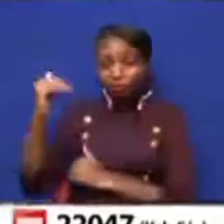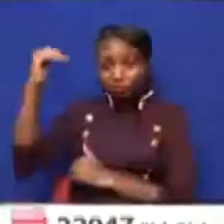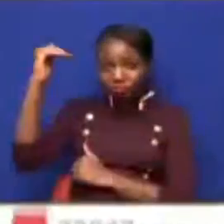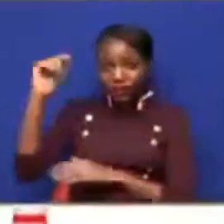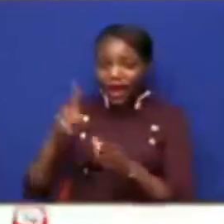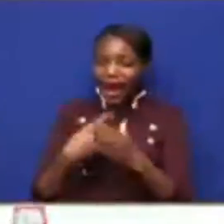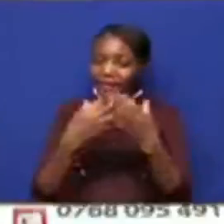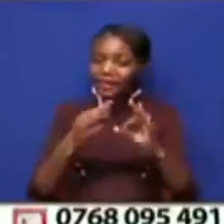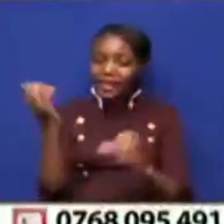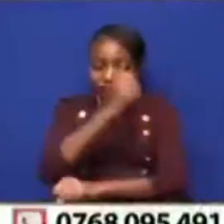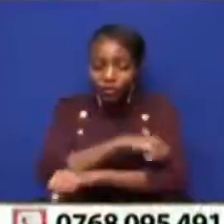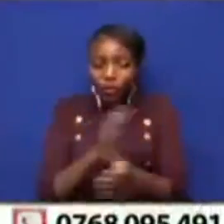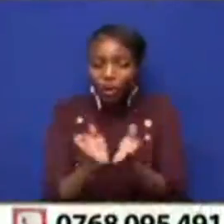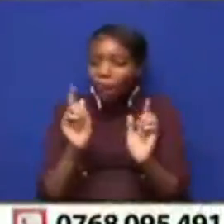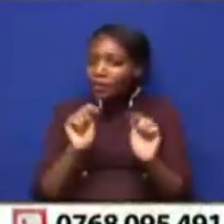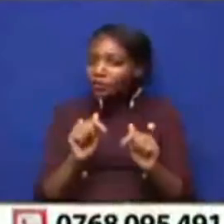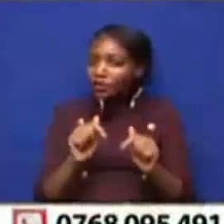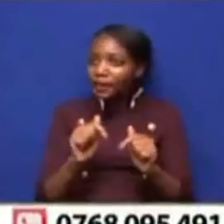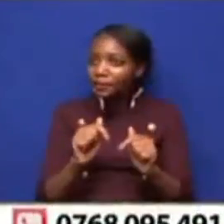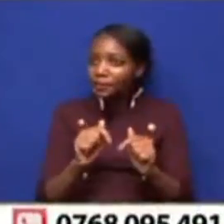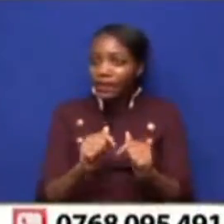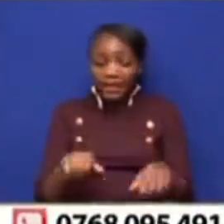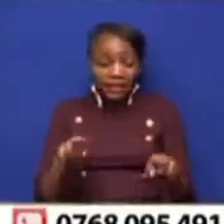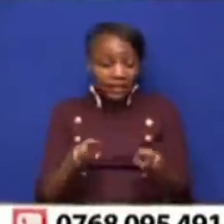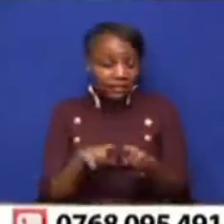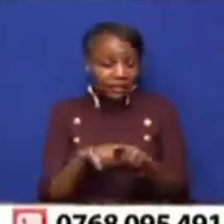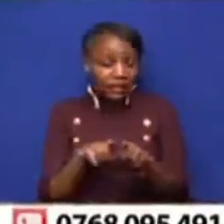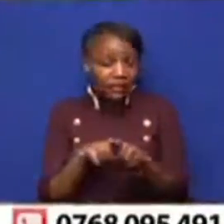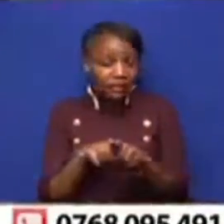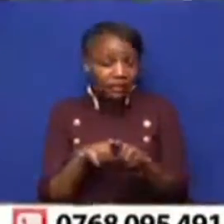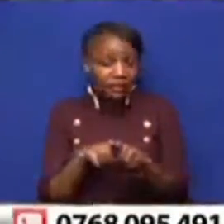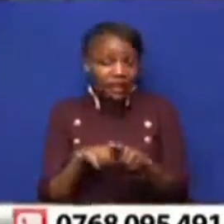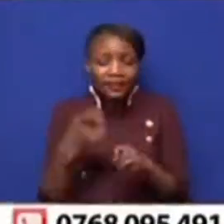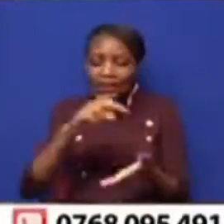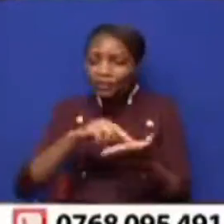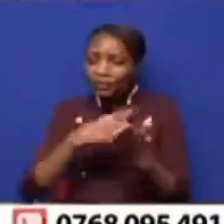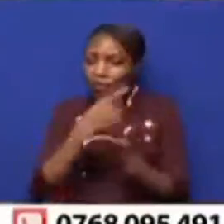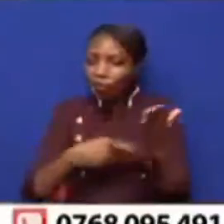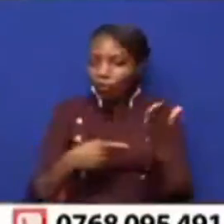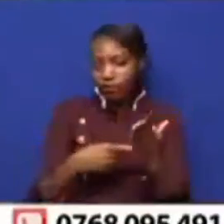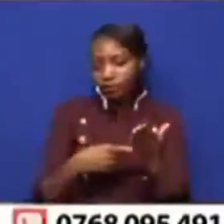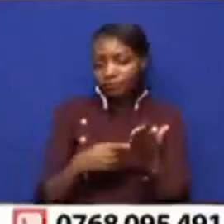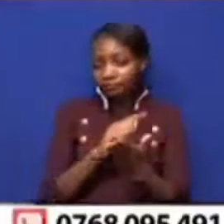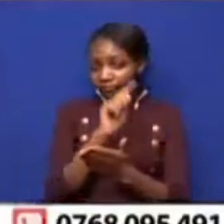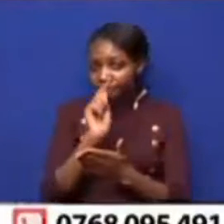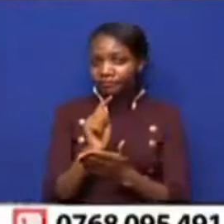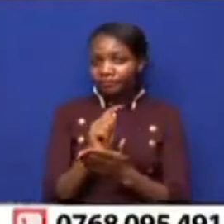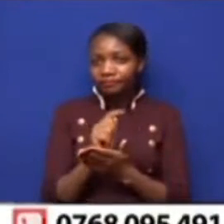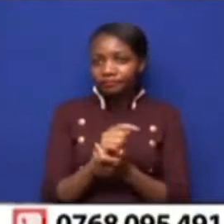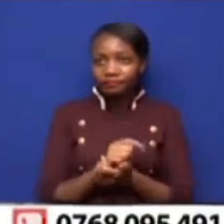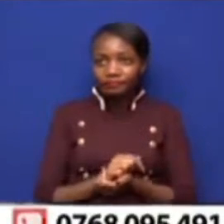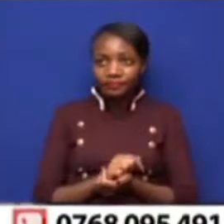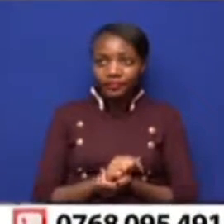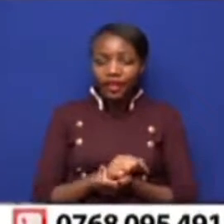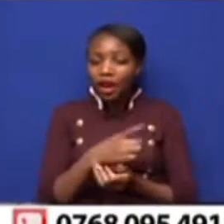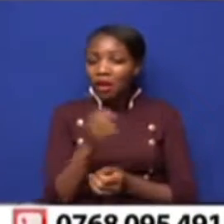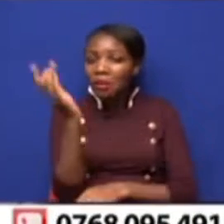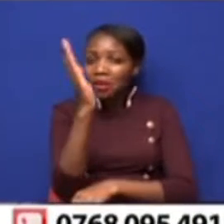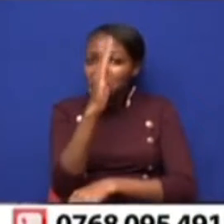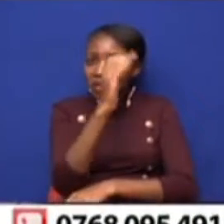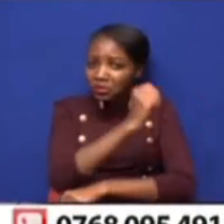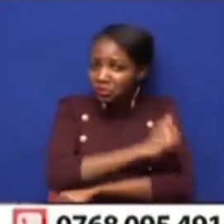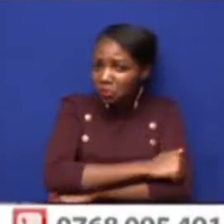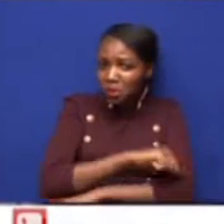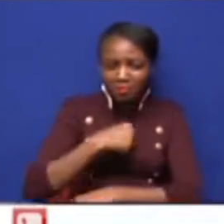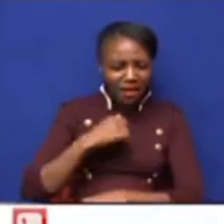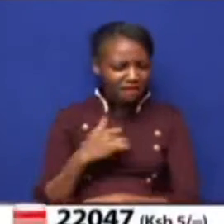to reopen today amidst the COVID-19 pandemic, what would this mean to the education sector? Kurudi shuleni naona